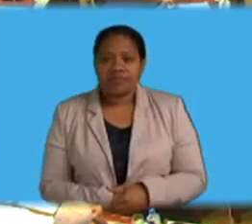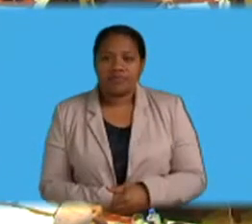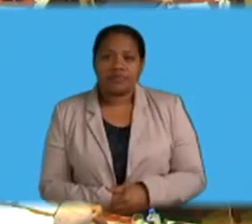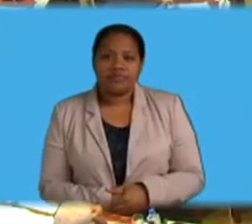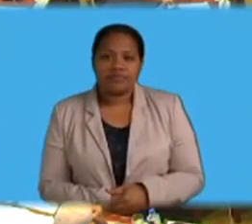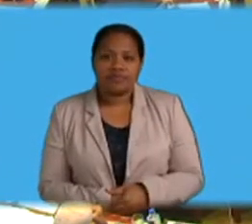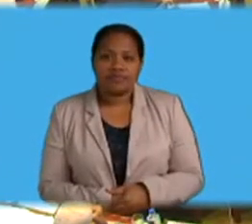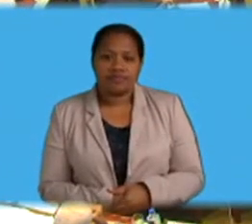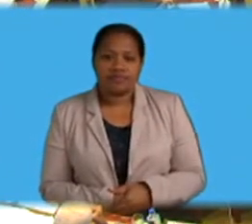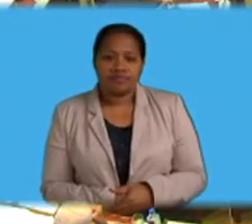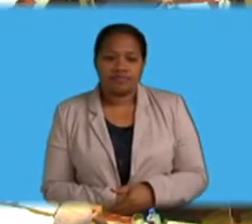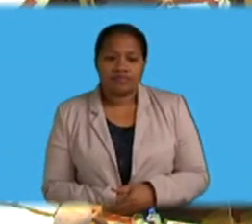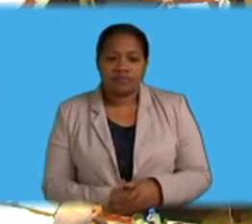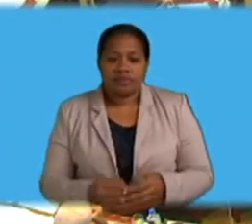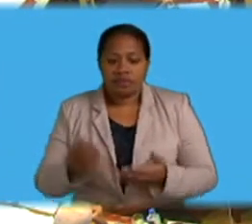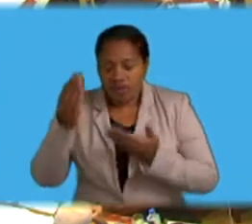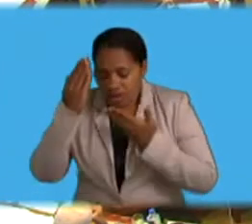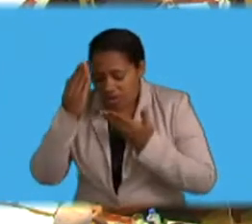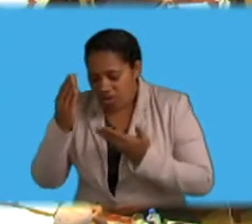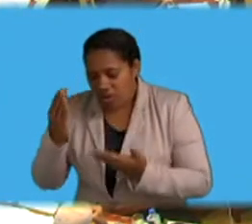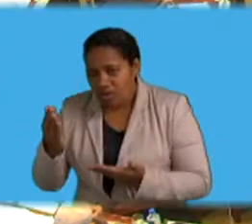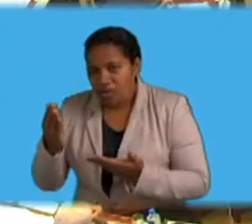Honourable Professor Biman Prasad.